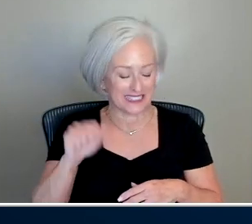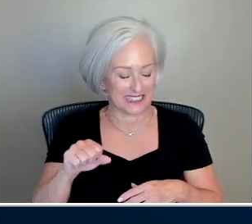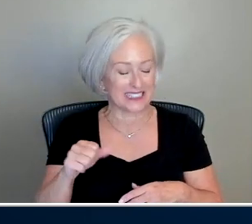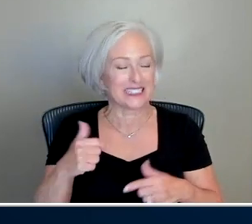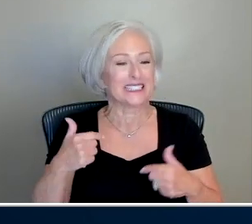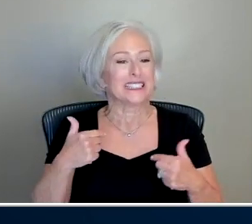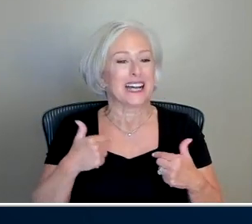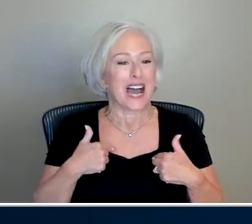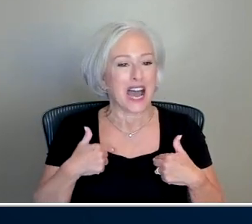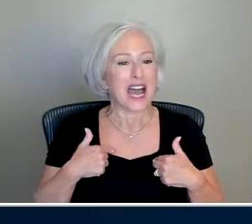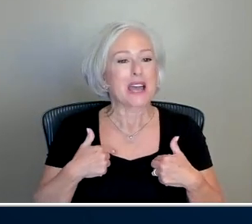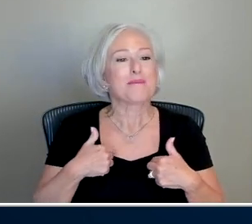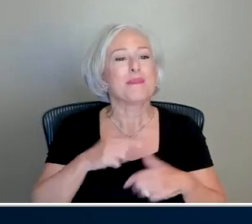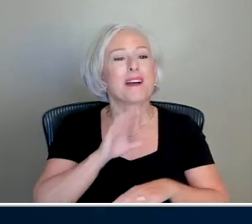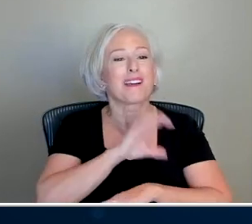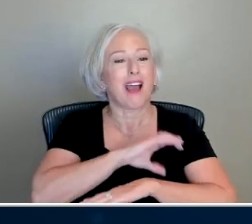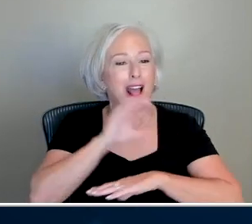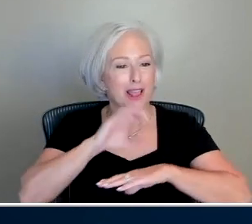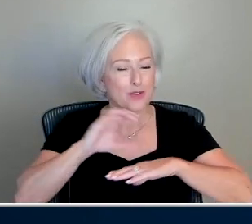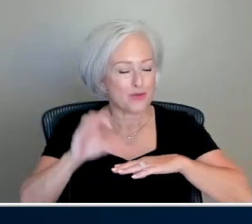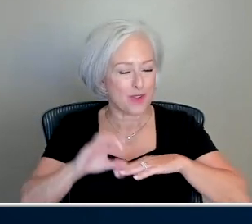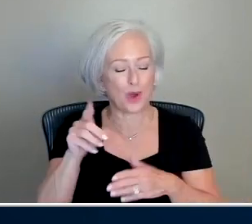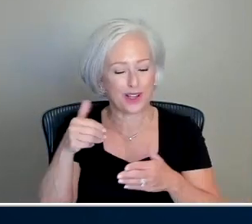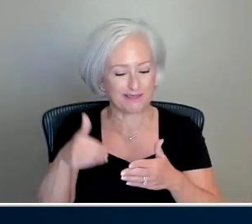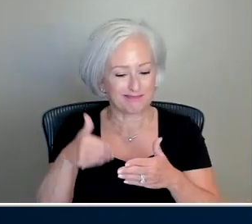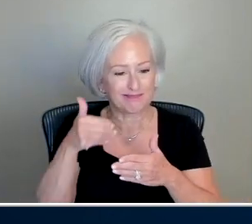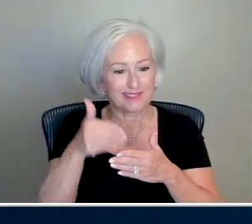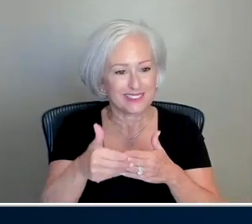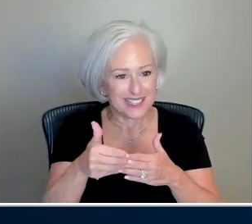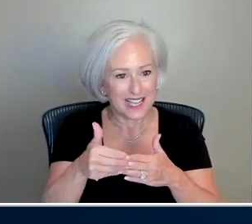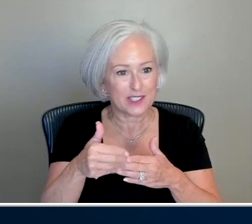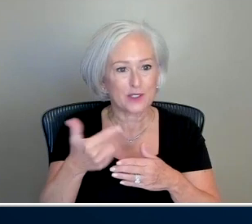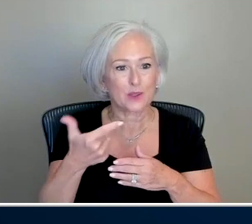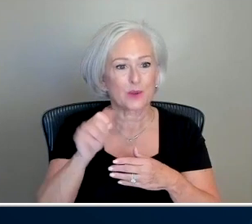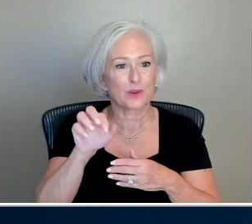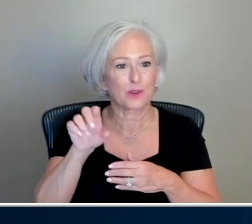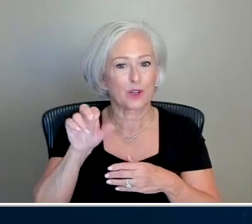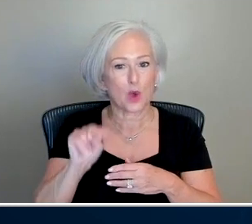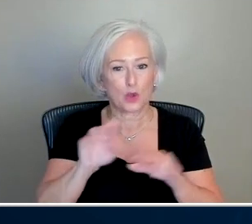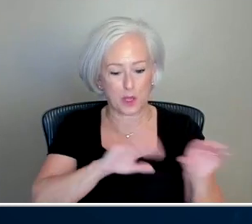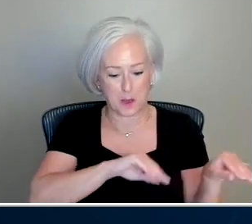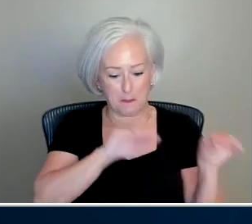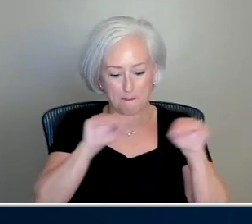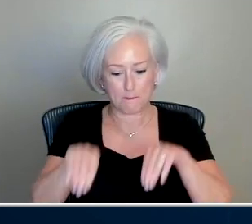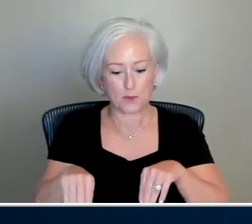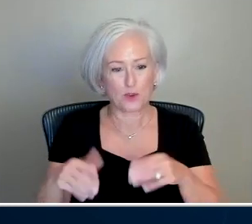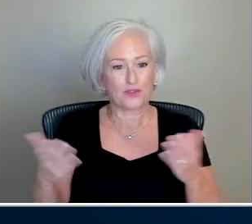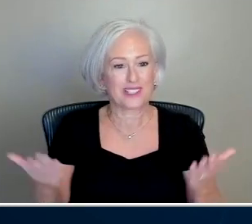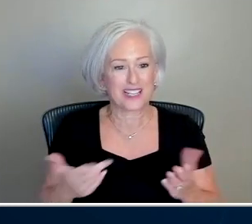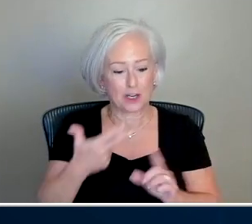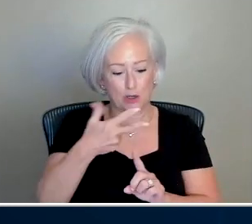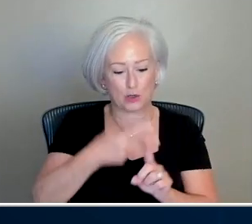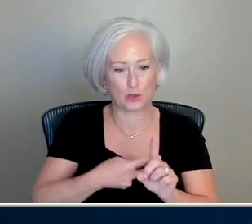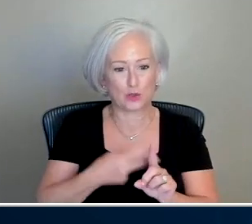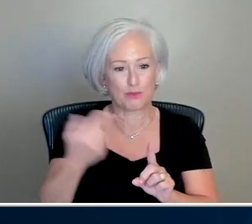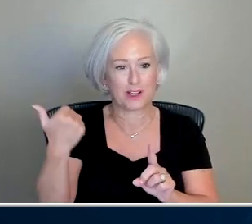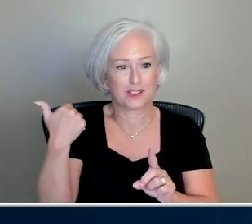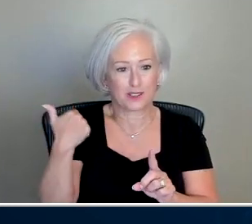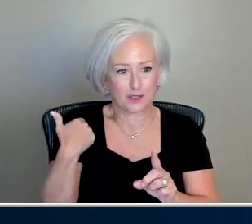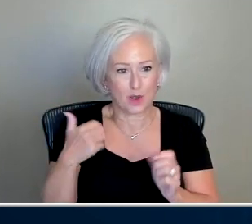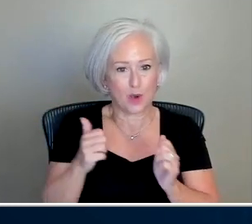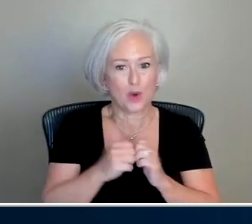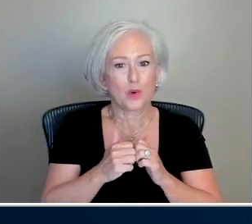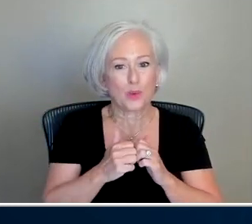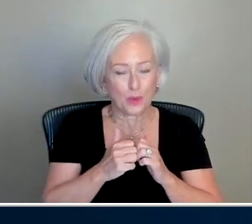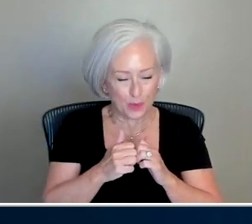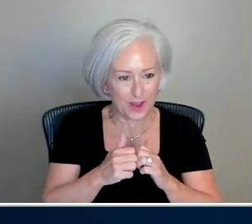Colorado. And I moved here with Andy about 2 months ago with Rainbow and Sunny, my dogs, and trying to stay healthy and fit.